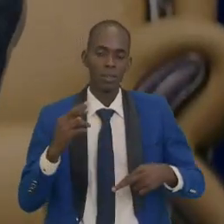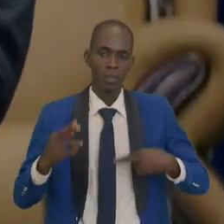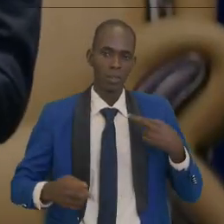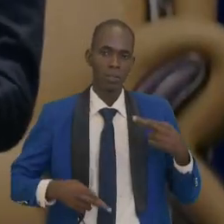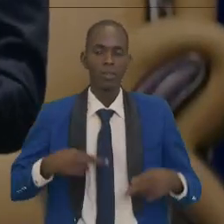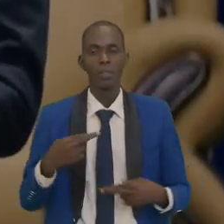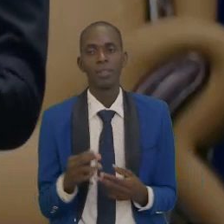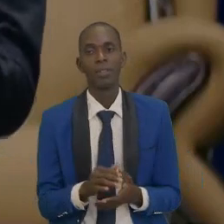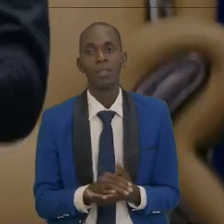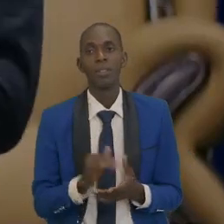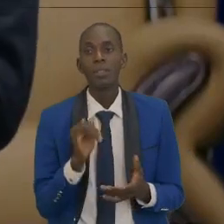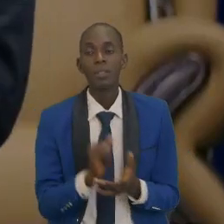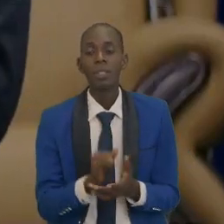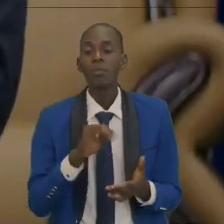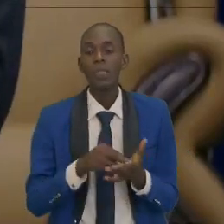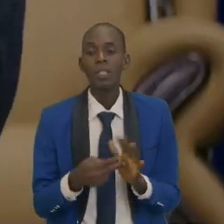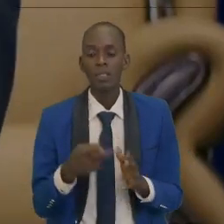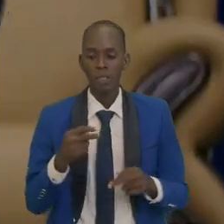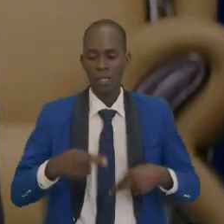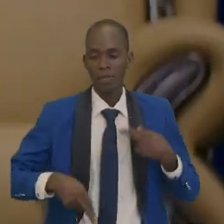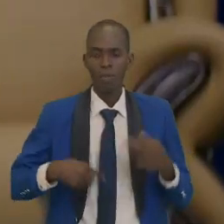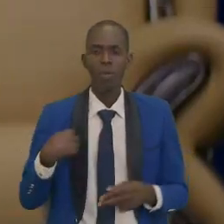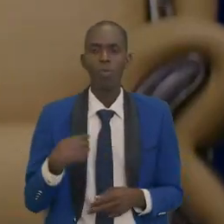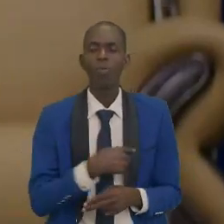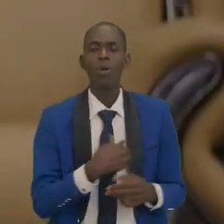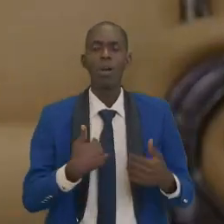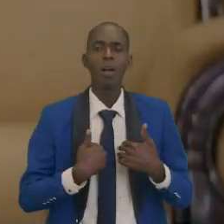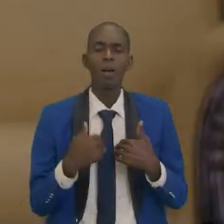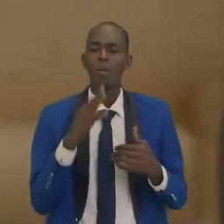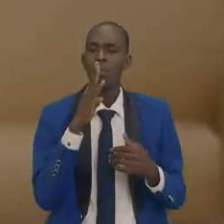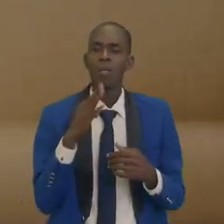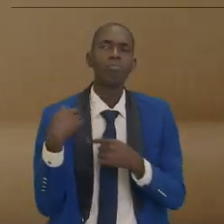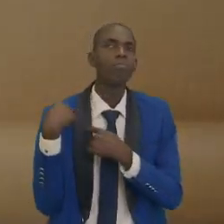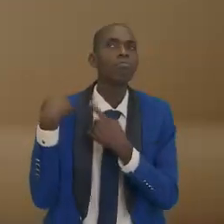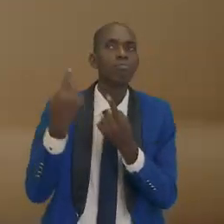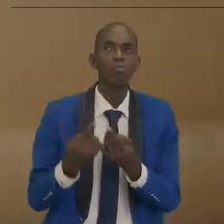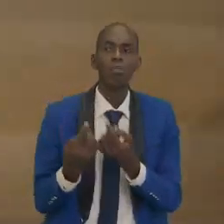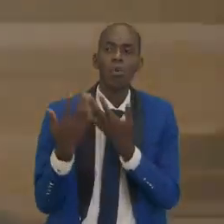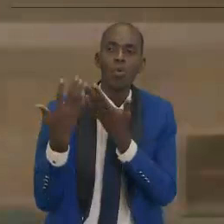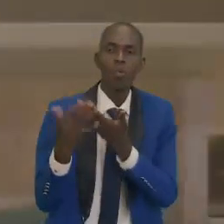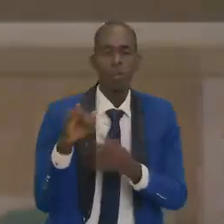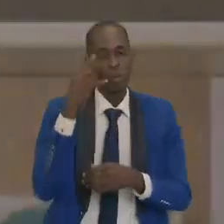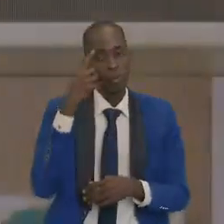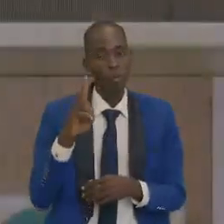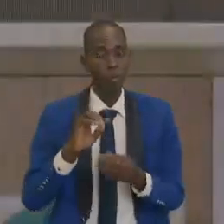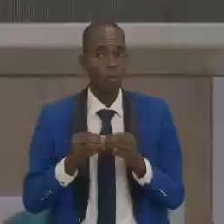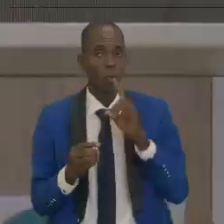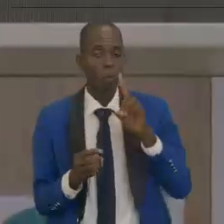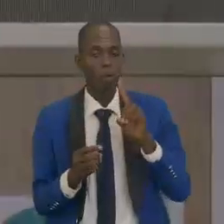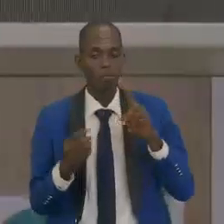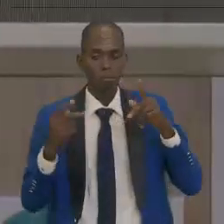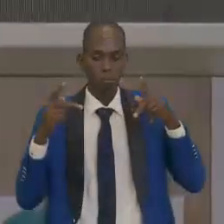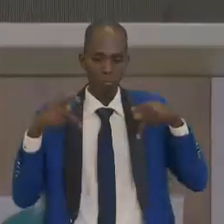that he used to remember what I've been waiting for number one personal Revival